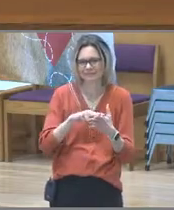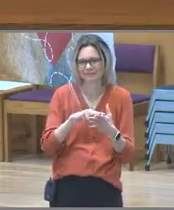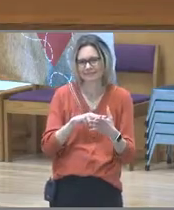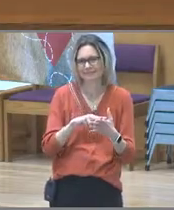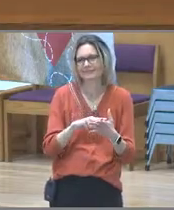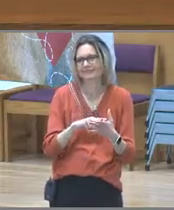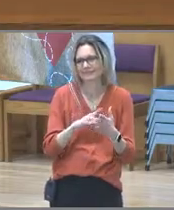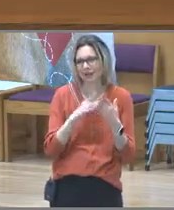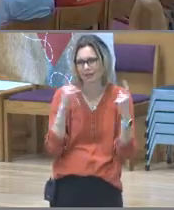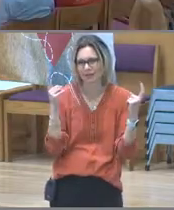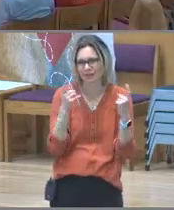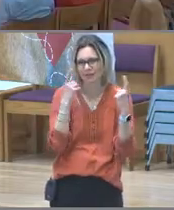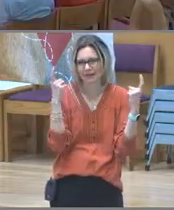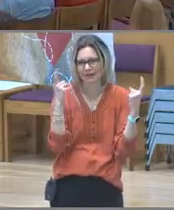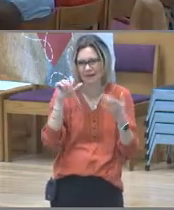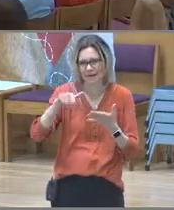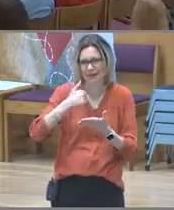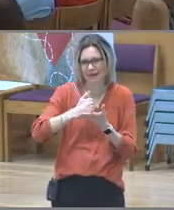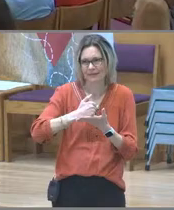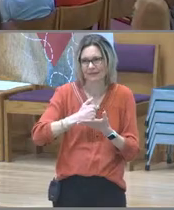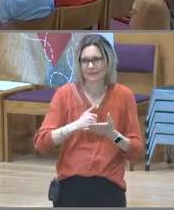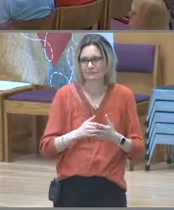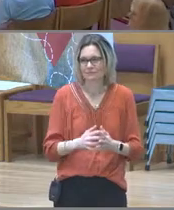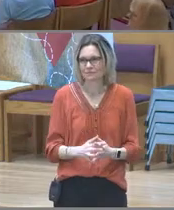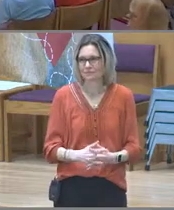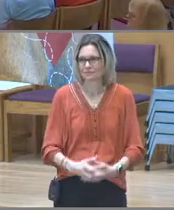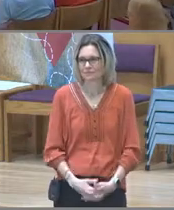Hallelujah. Amen.